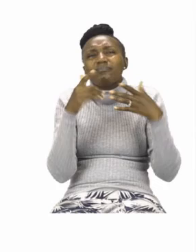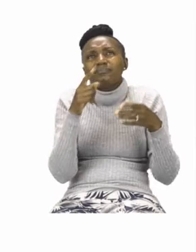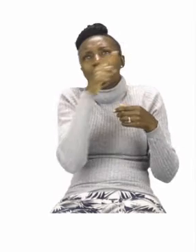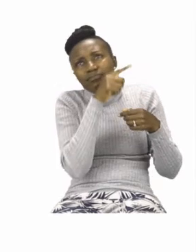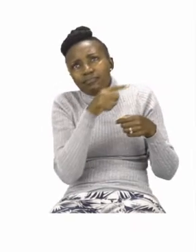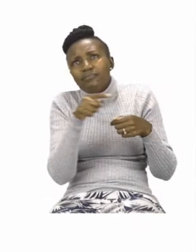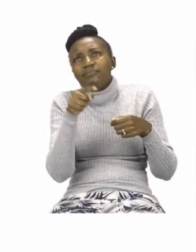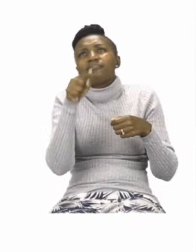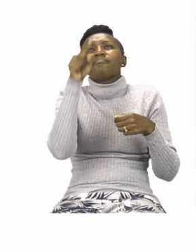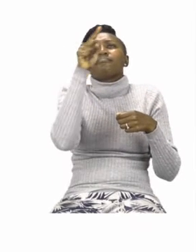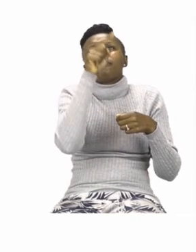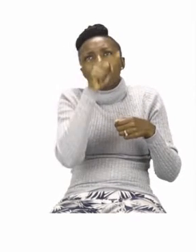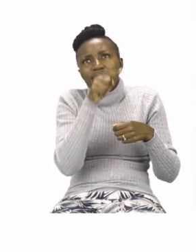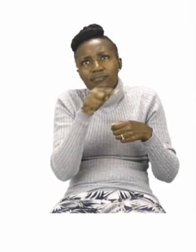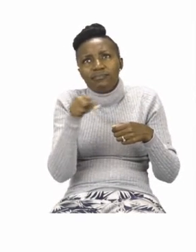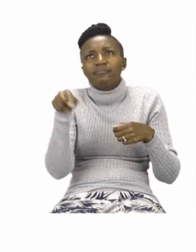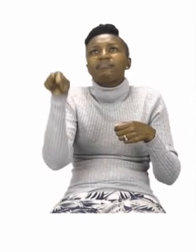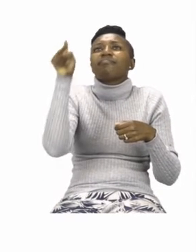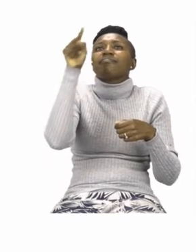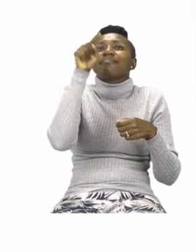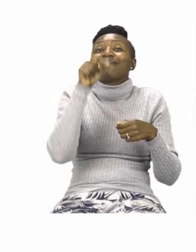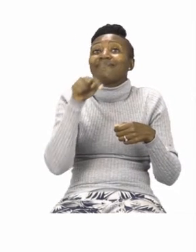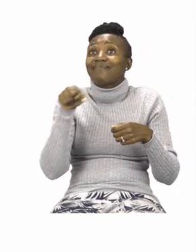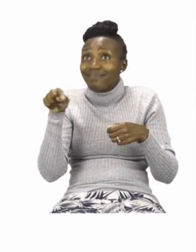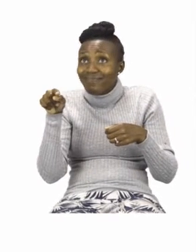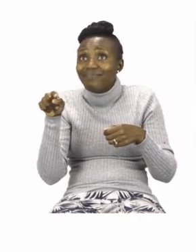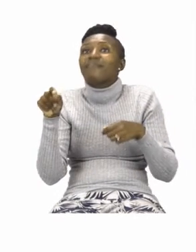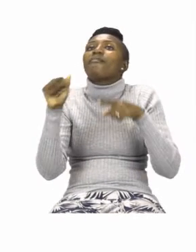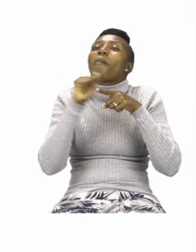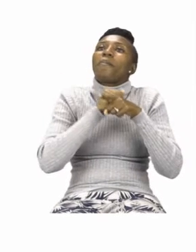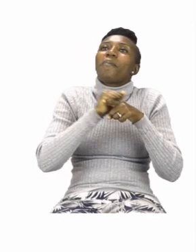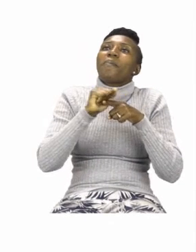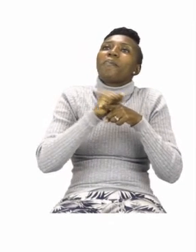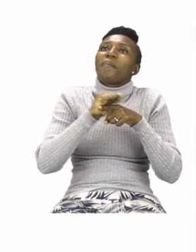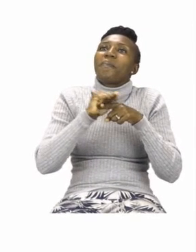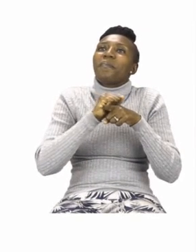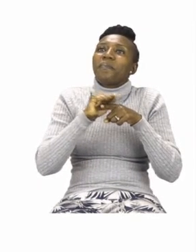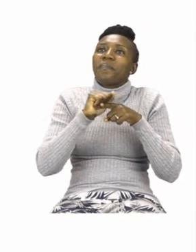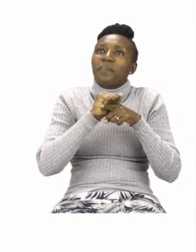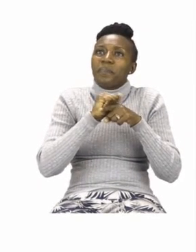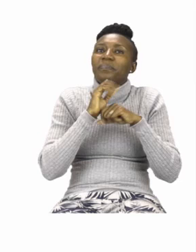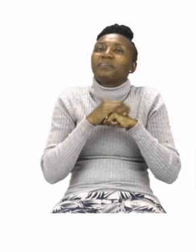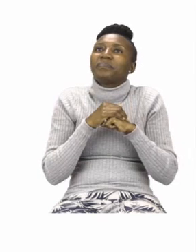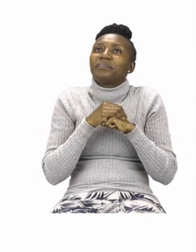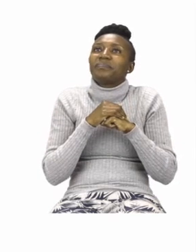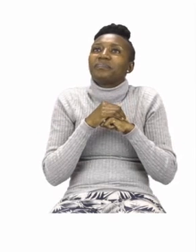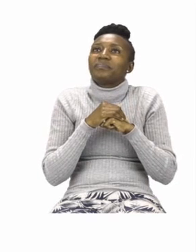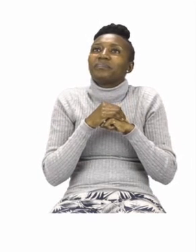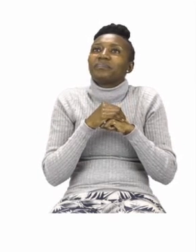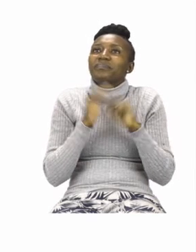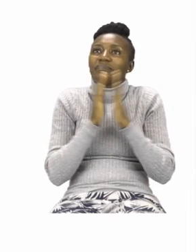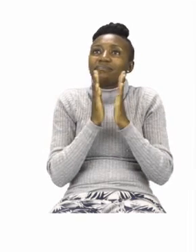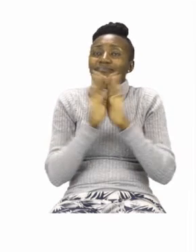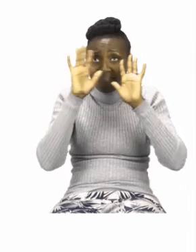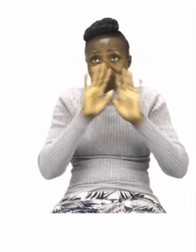round and down. So we're going to practice that one together. I'd like you to please take your color or